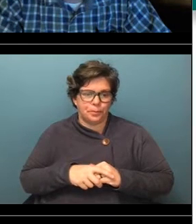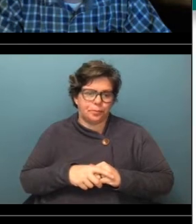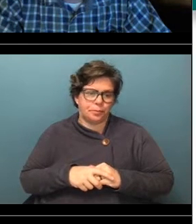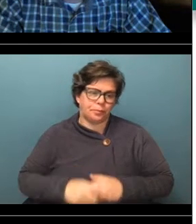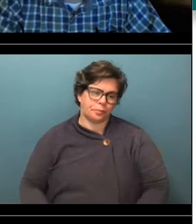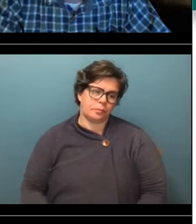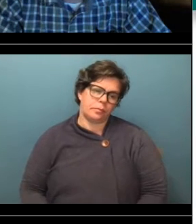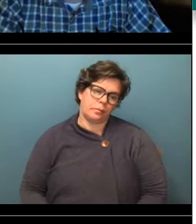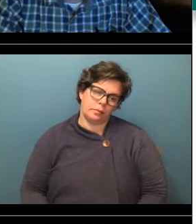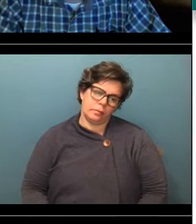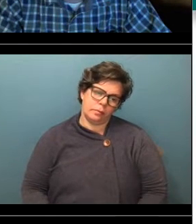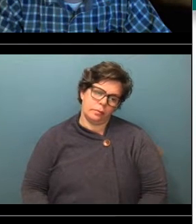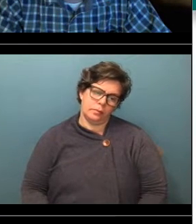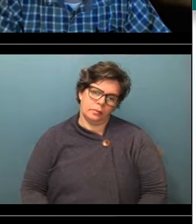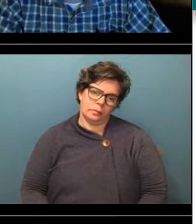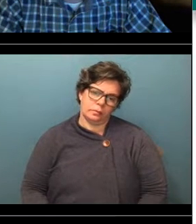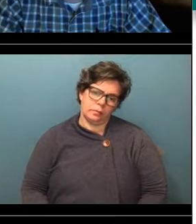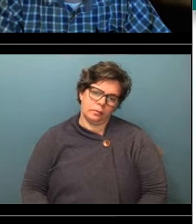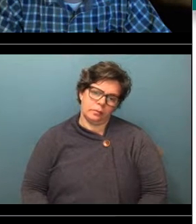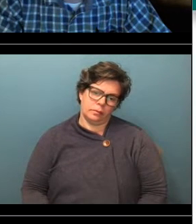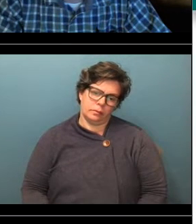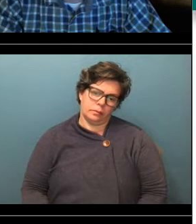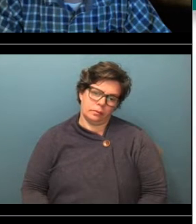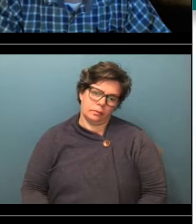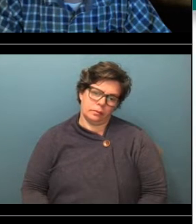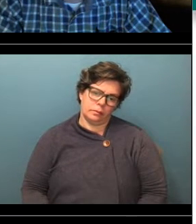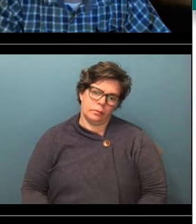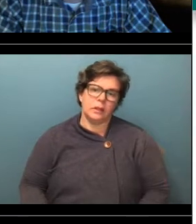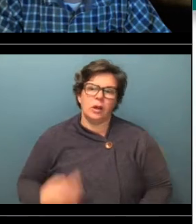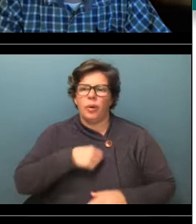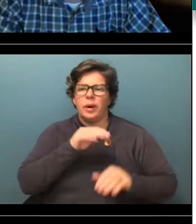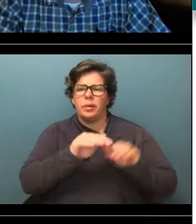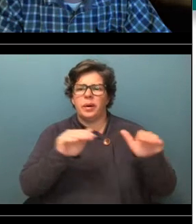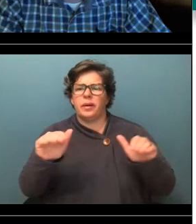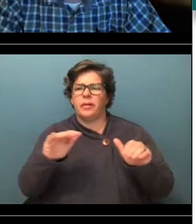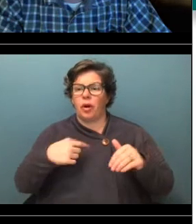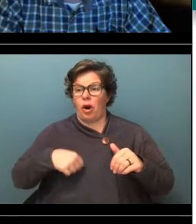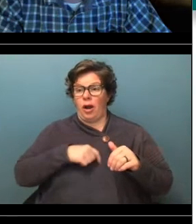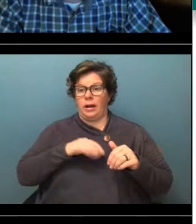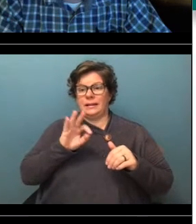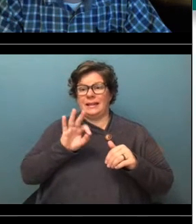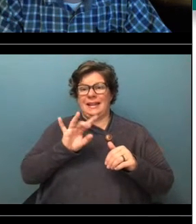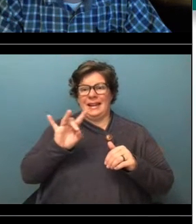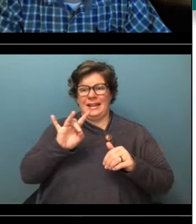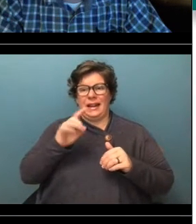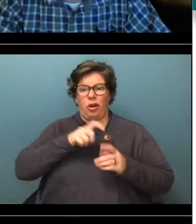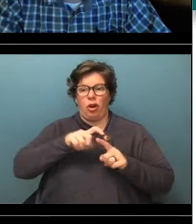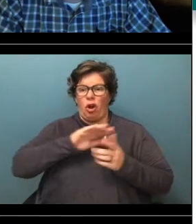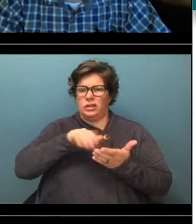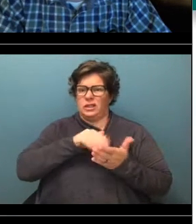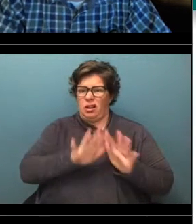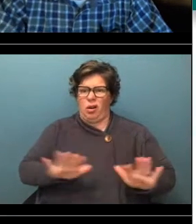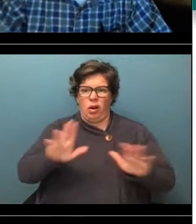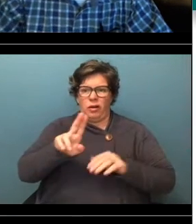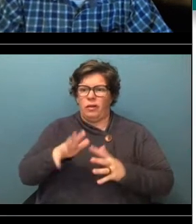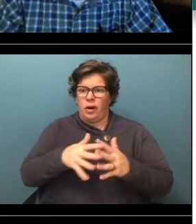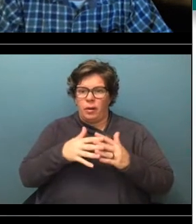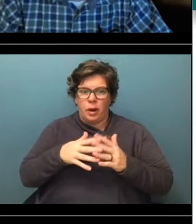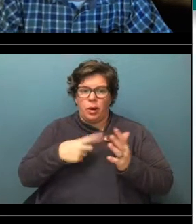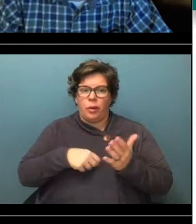we really try to get the word out that for us and for other 988 crisis call centers, we really are a